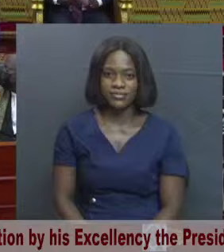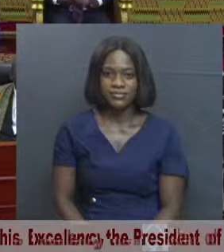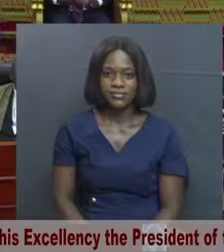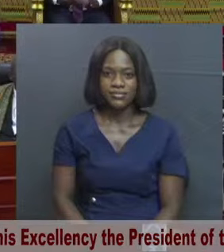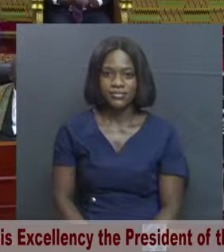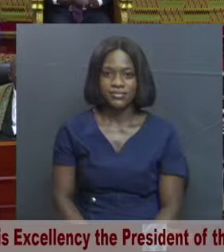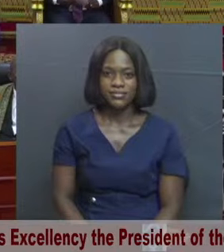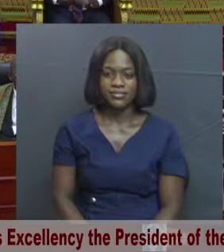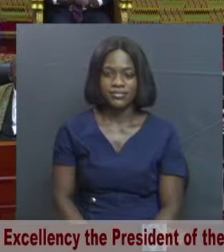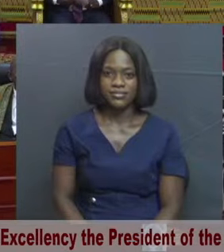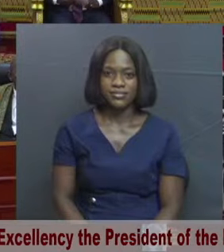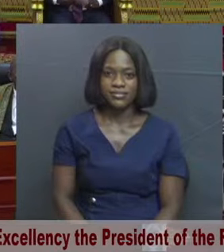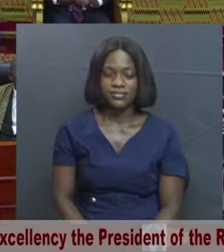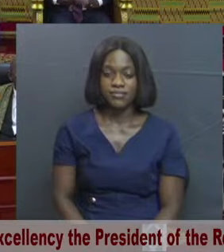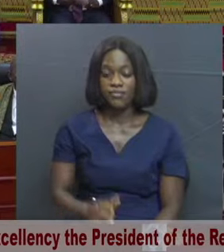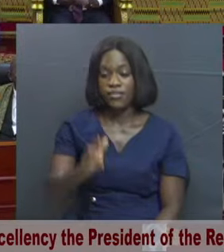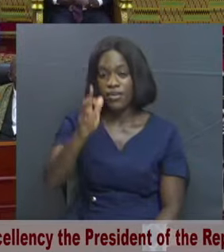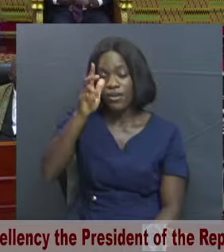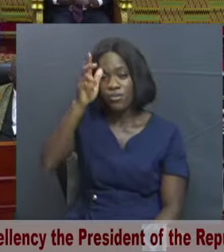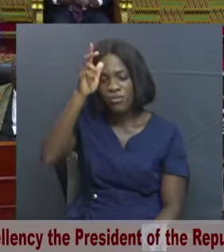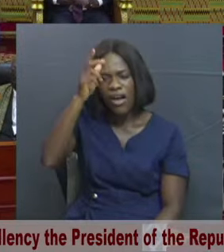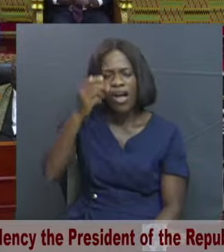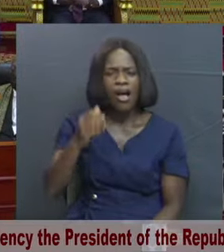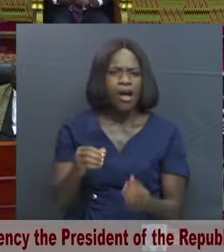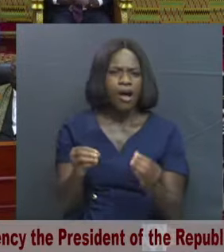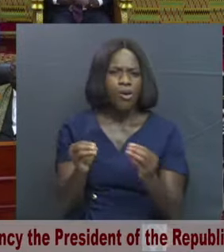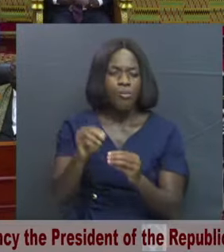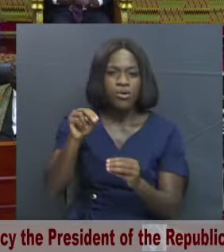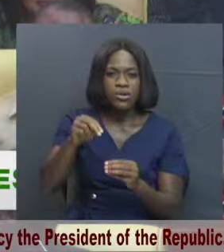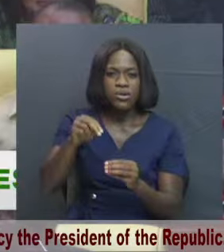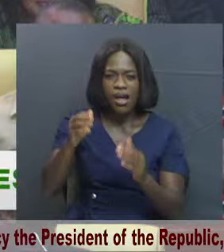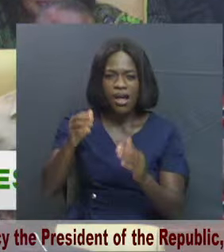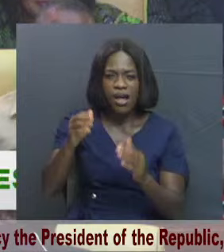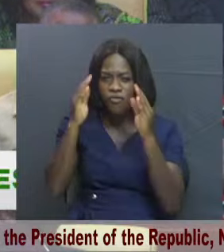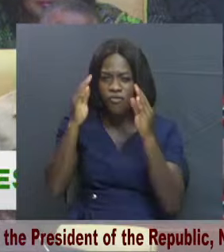poultry po obviously requires extra